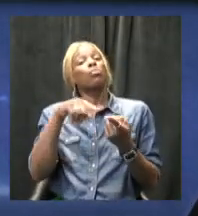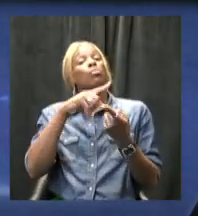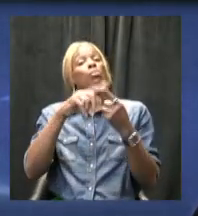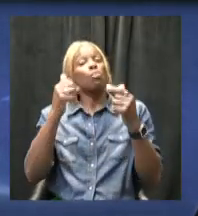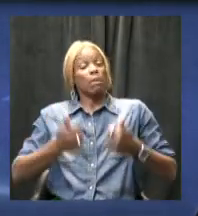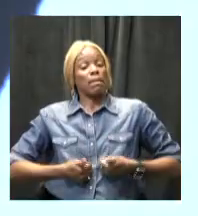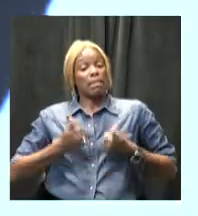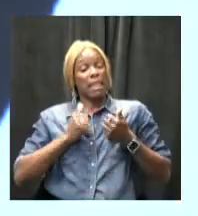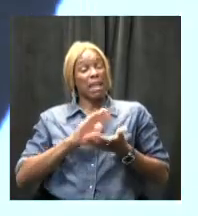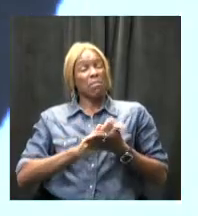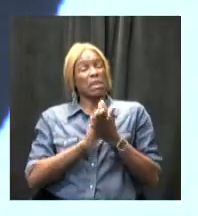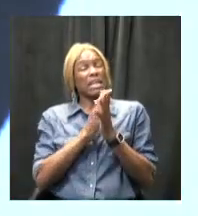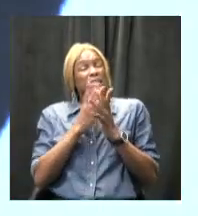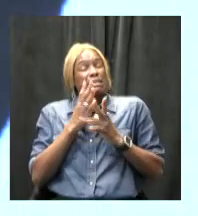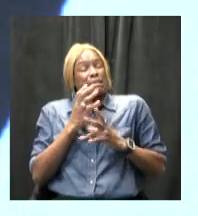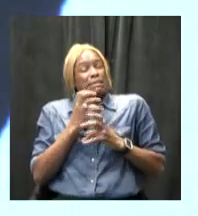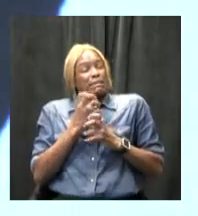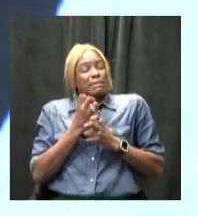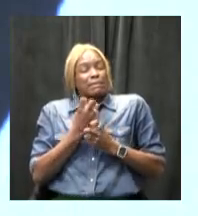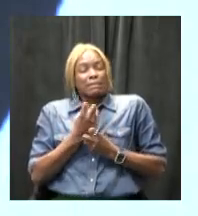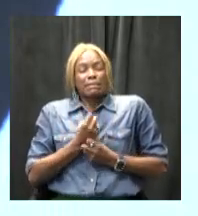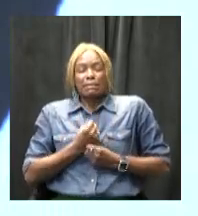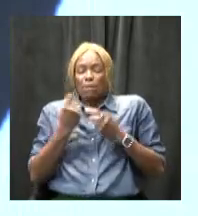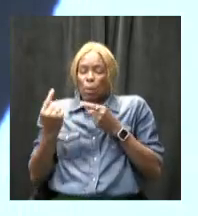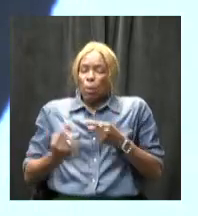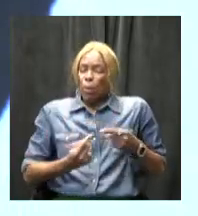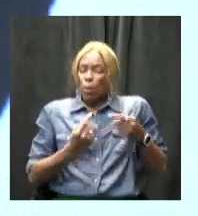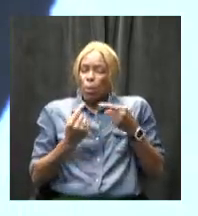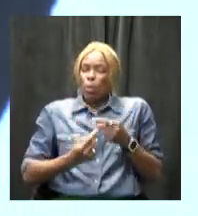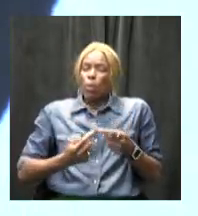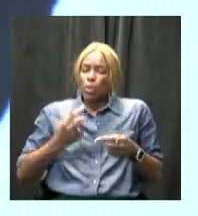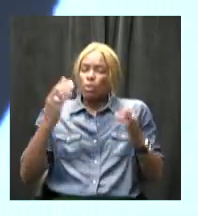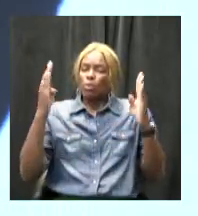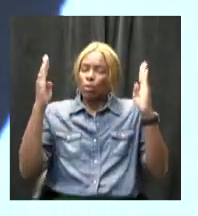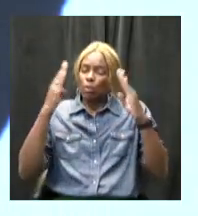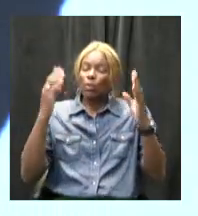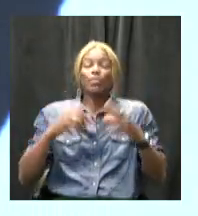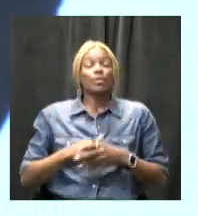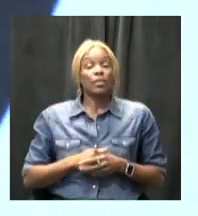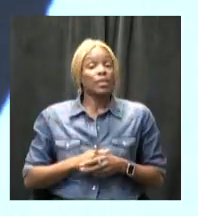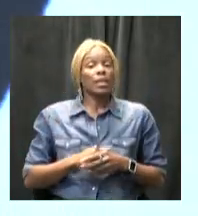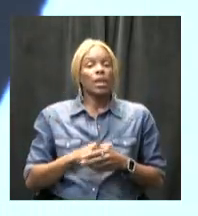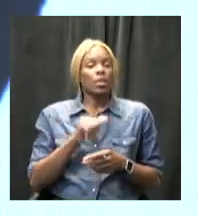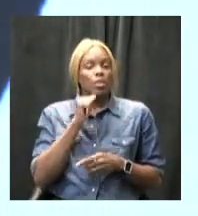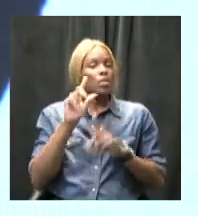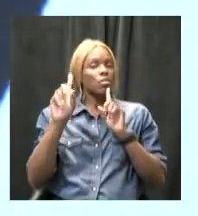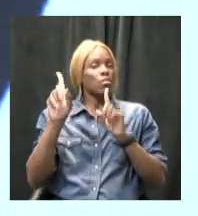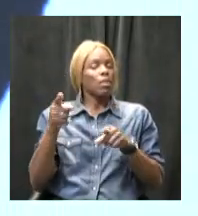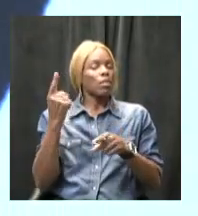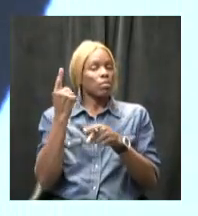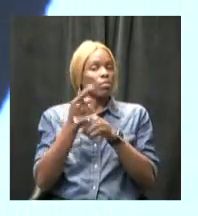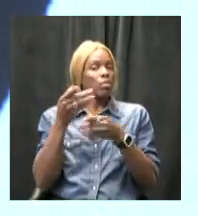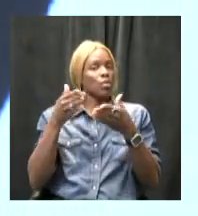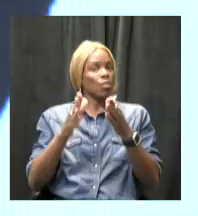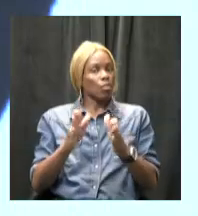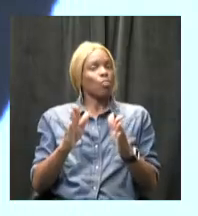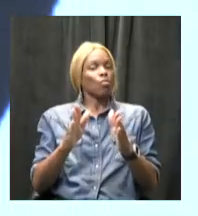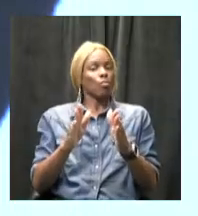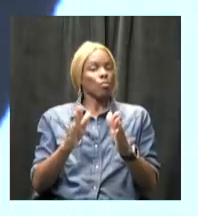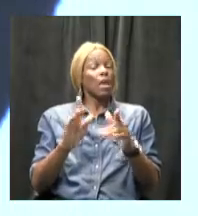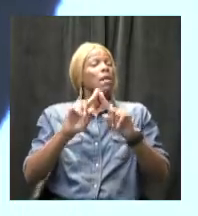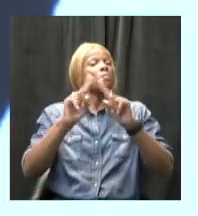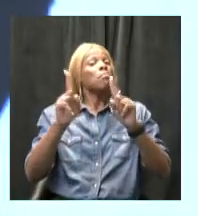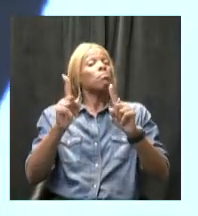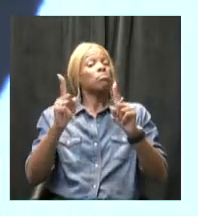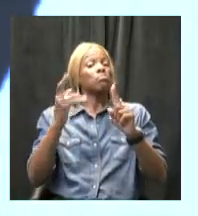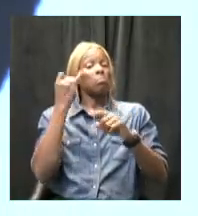you. If you don't have the Word in you, you won't come out the right way. You won't respond the right way. But when the Word is planted